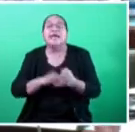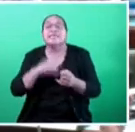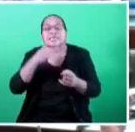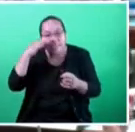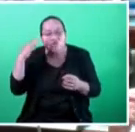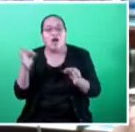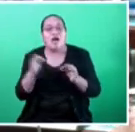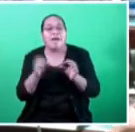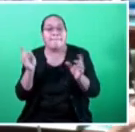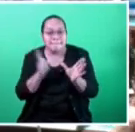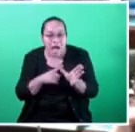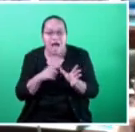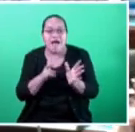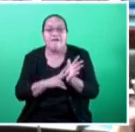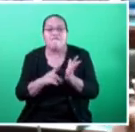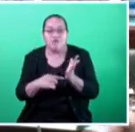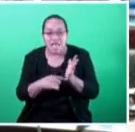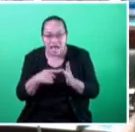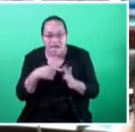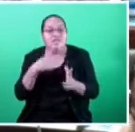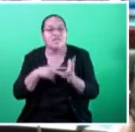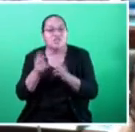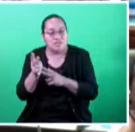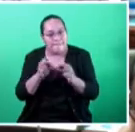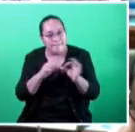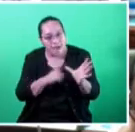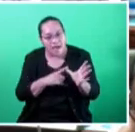Singatoka, Ba, Butia village in Ba, we have done that.